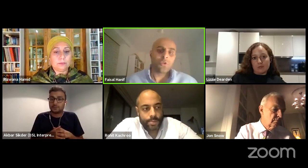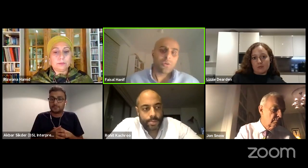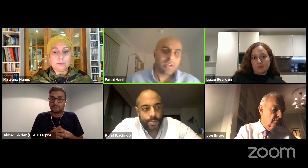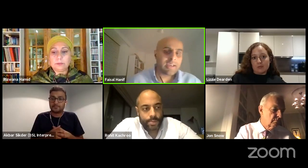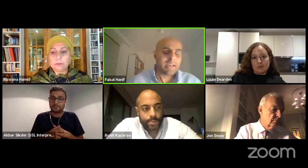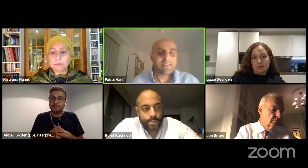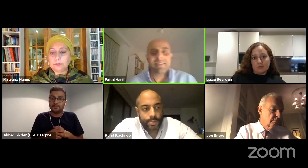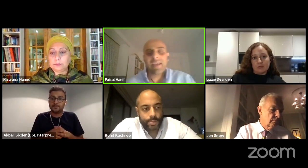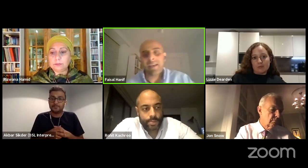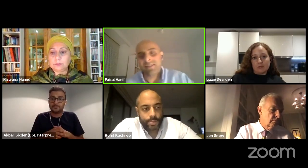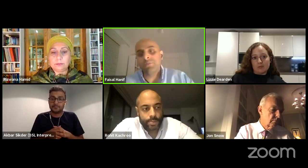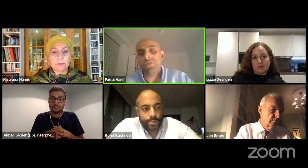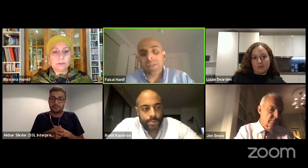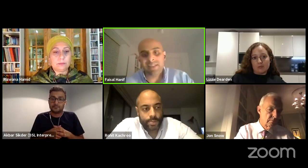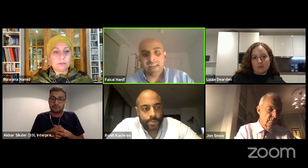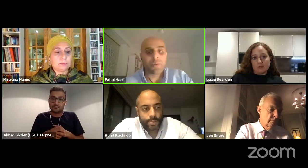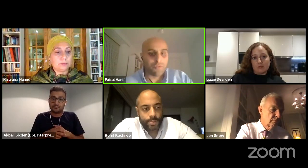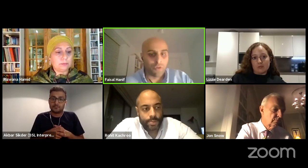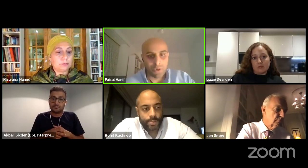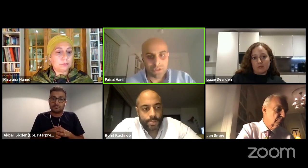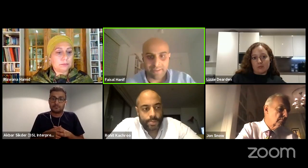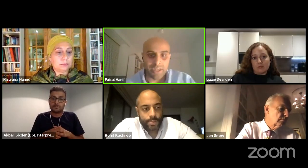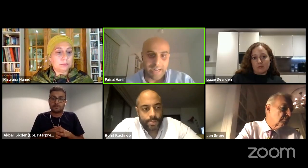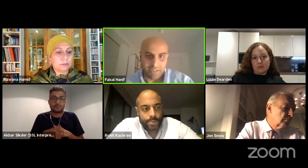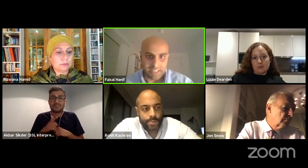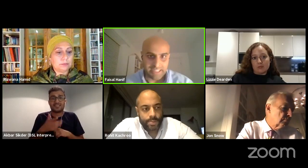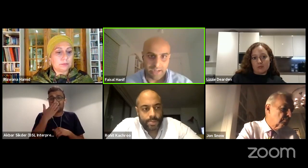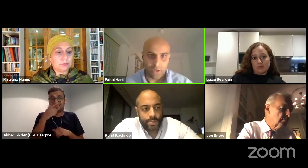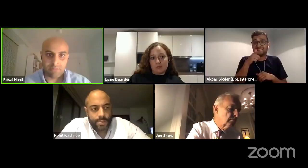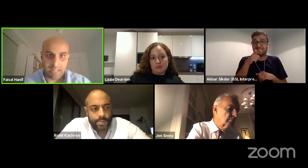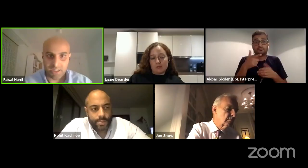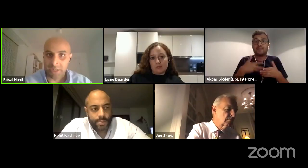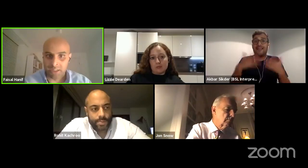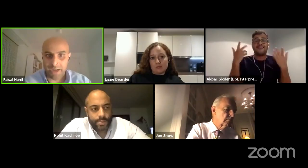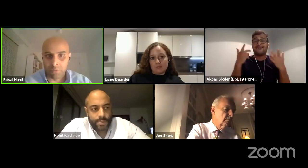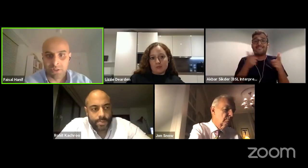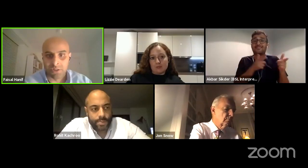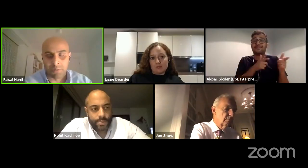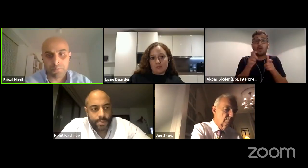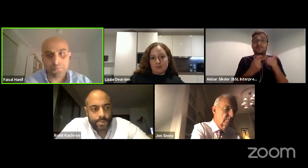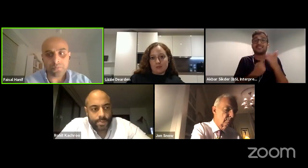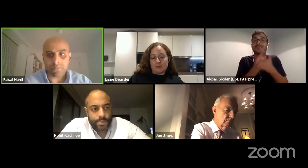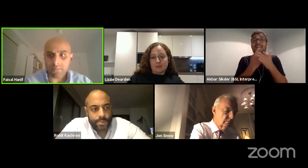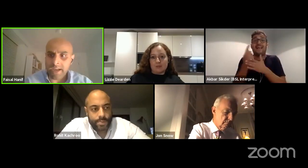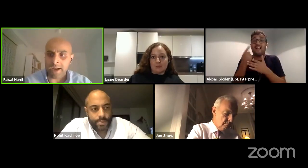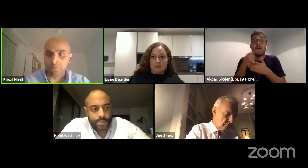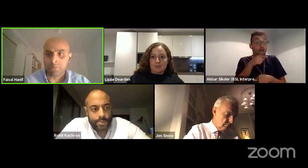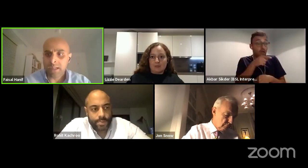Yeah, so it seems to be a staple of almost every terrorist attack that's committed by a Muslim.